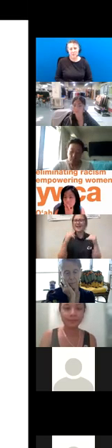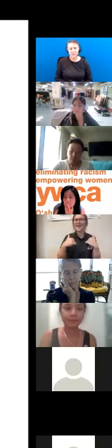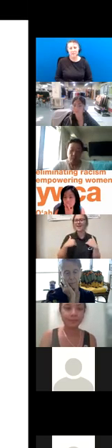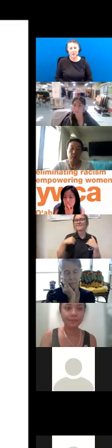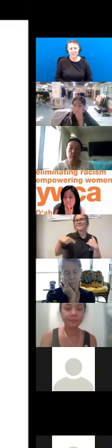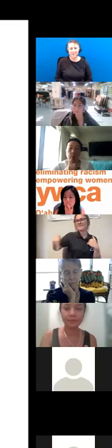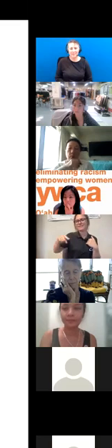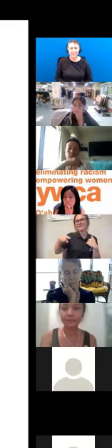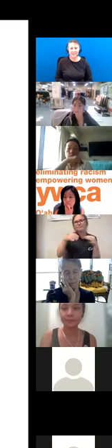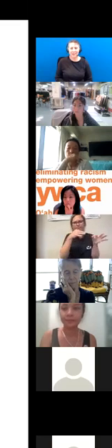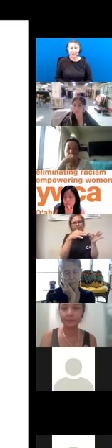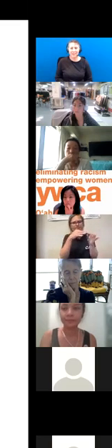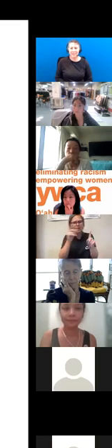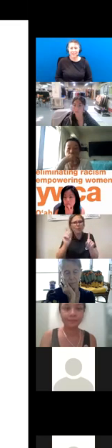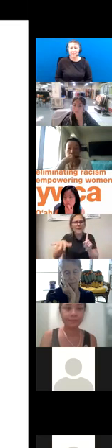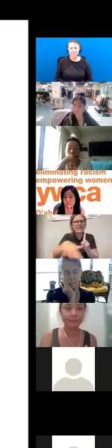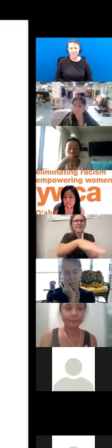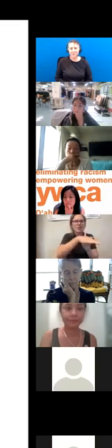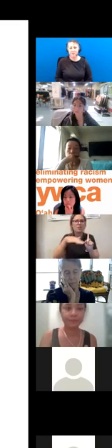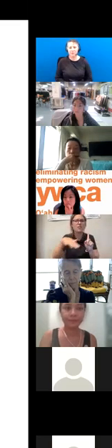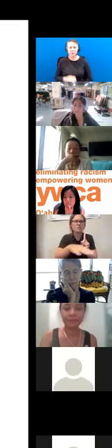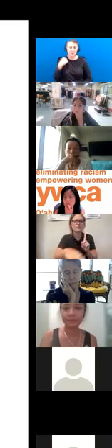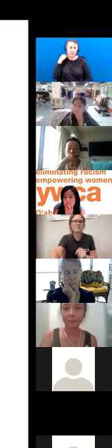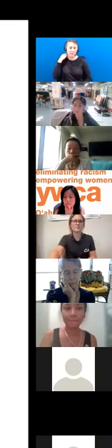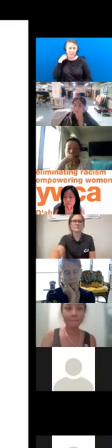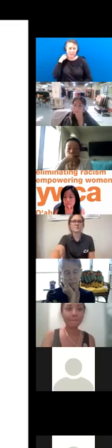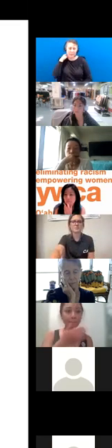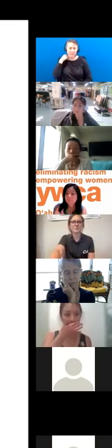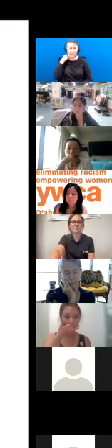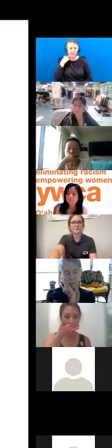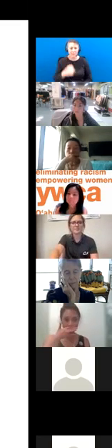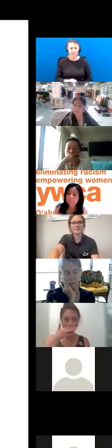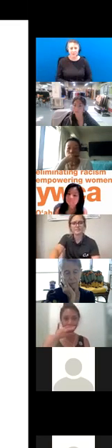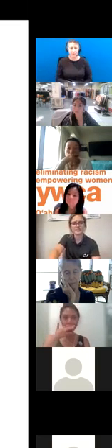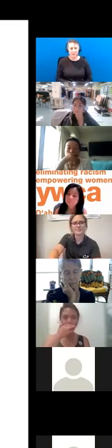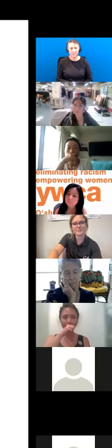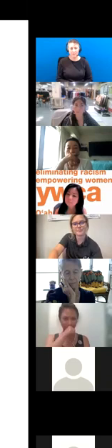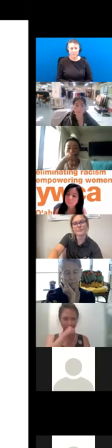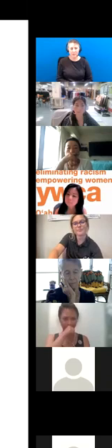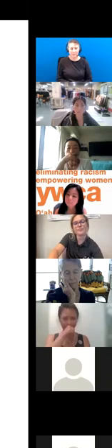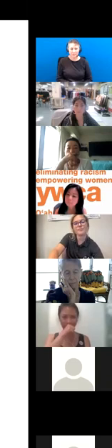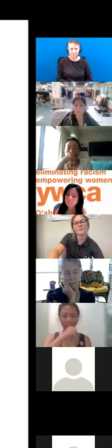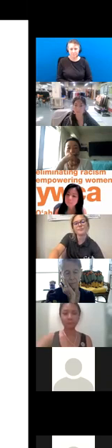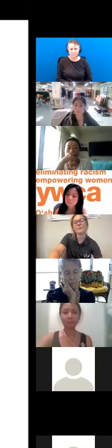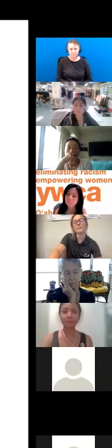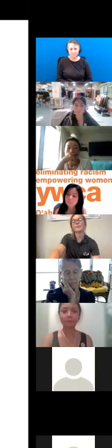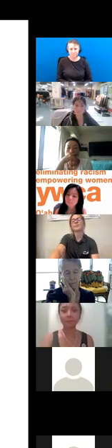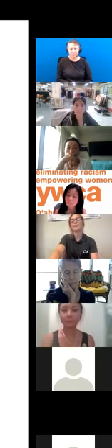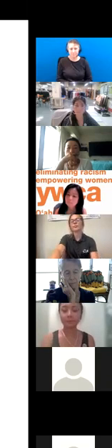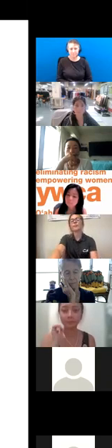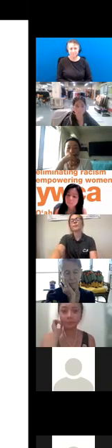They can be independent. And if you've described where everything is, then they can be independent in the space.